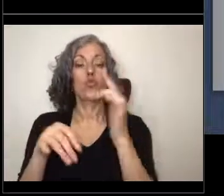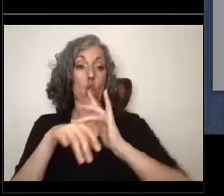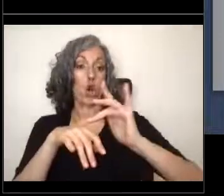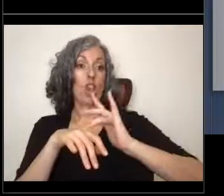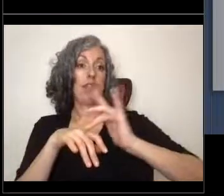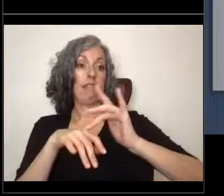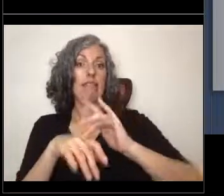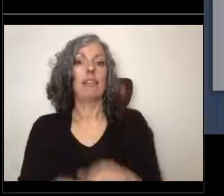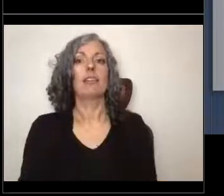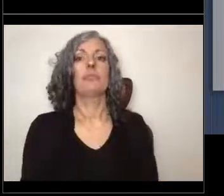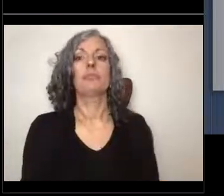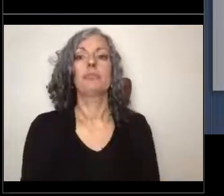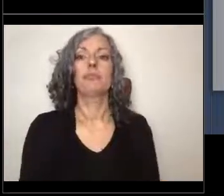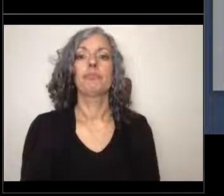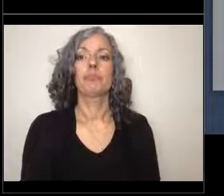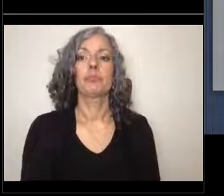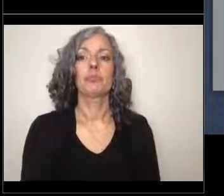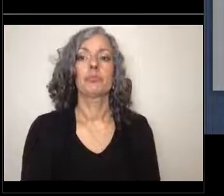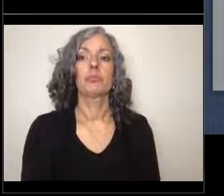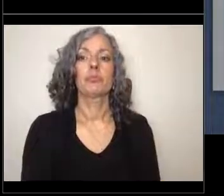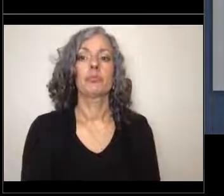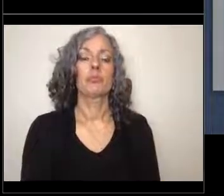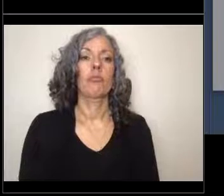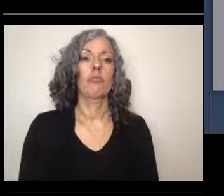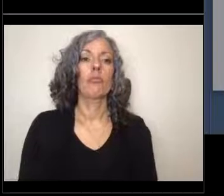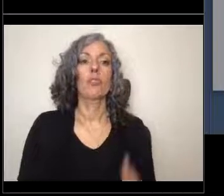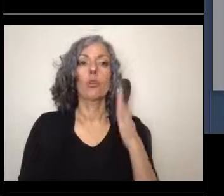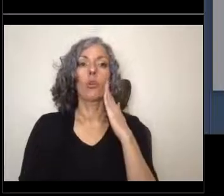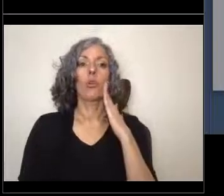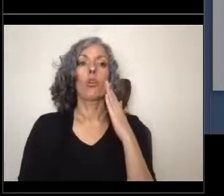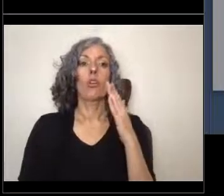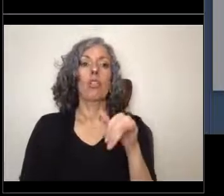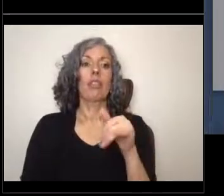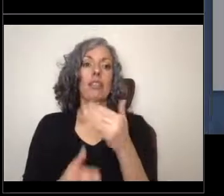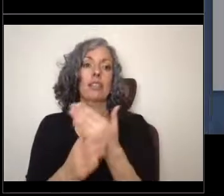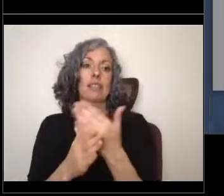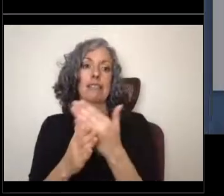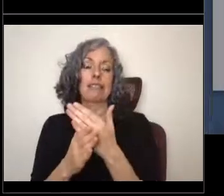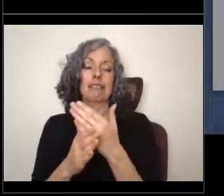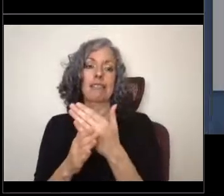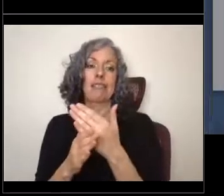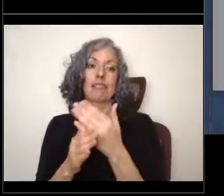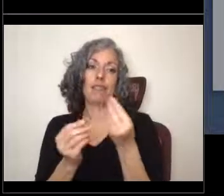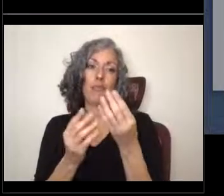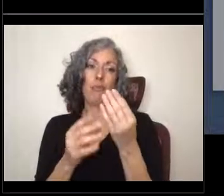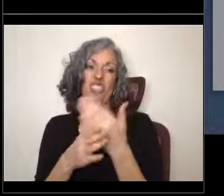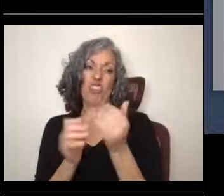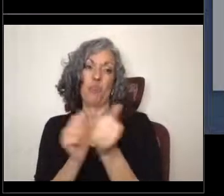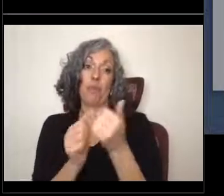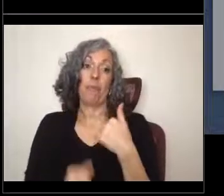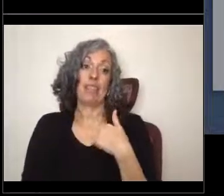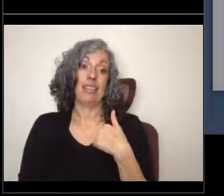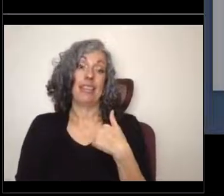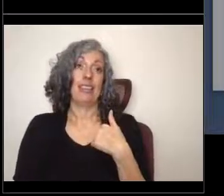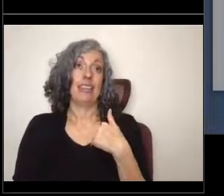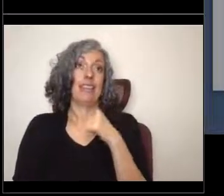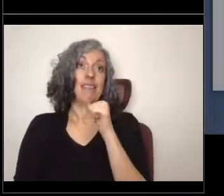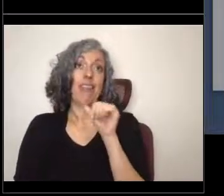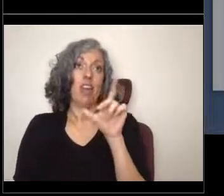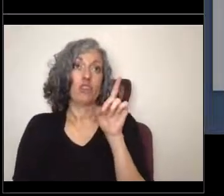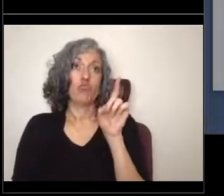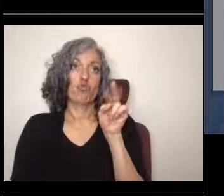guess informally shared with a stakeholder who informally shared it with me. And it certainly didn't seem to be a draft document.